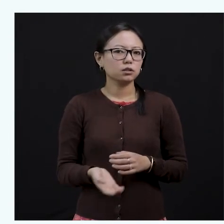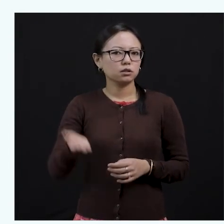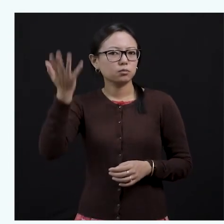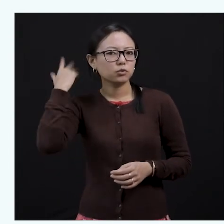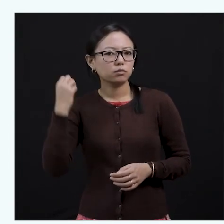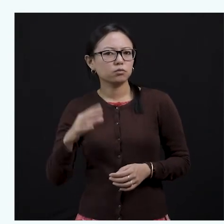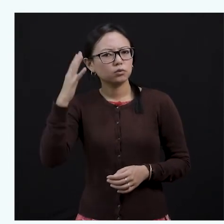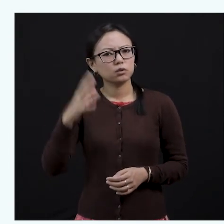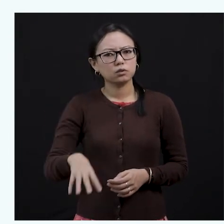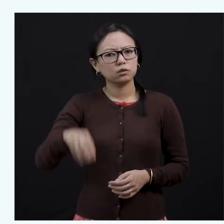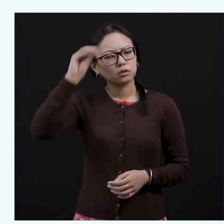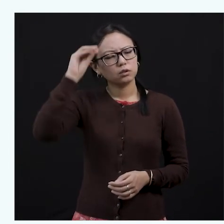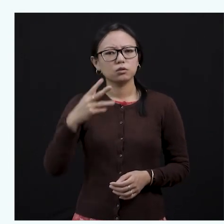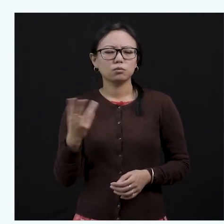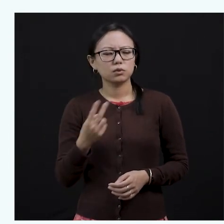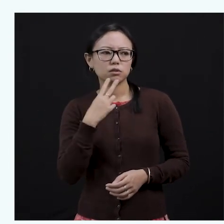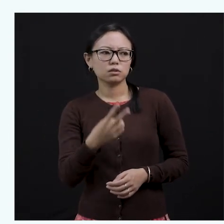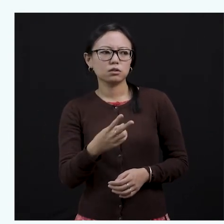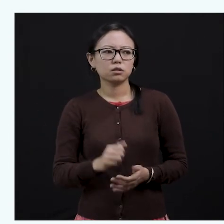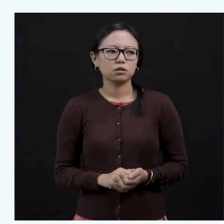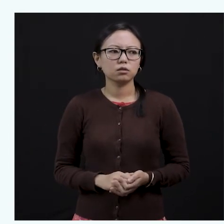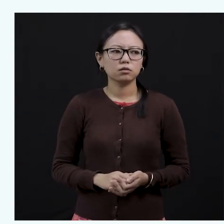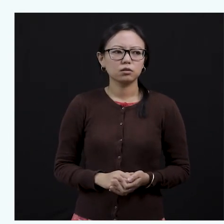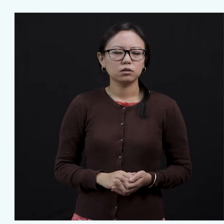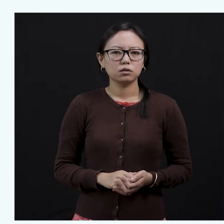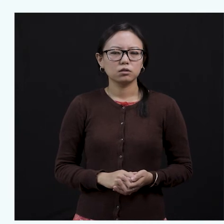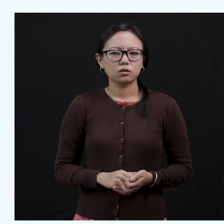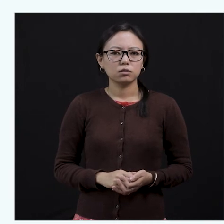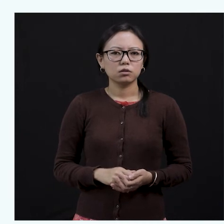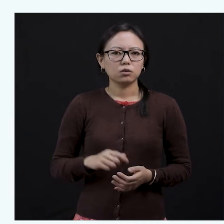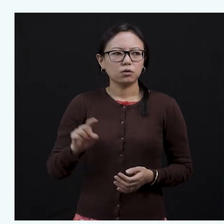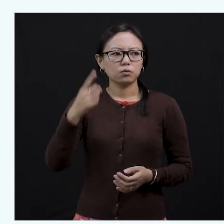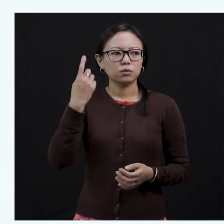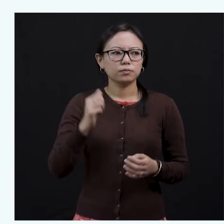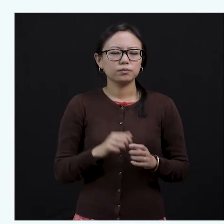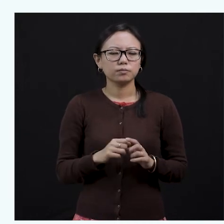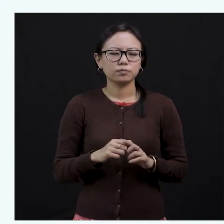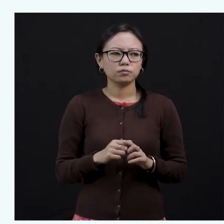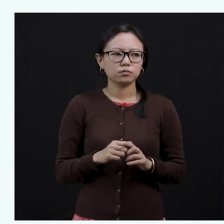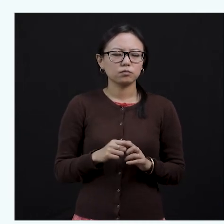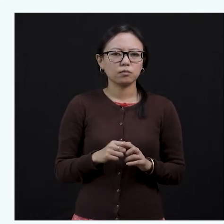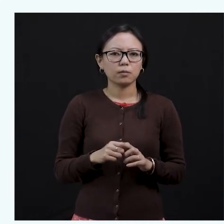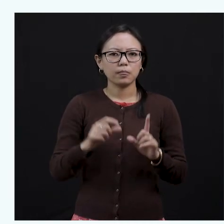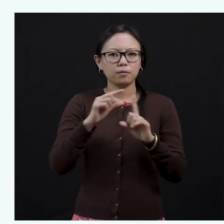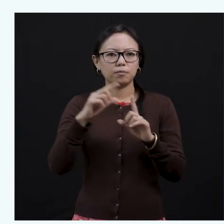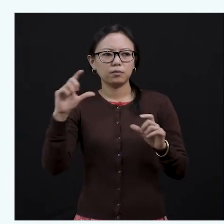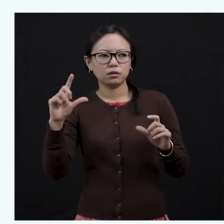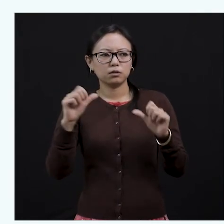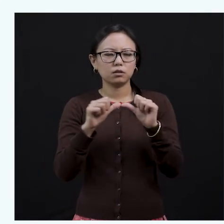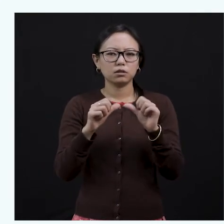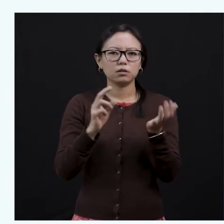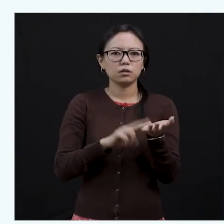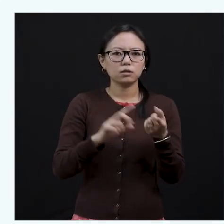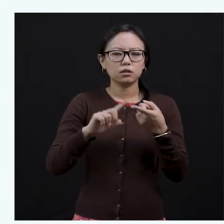ask ourselves, okay, number 1, planets revolve around the sun in a fixed path called the answer